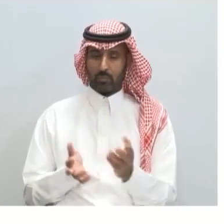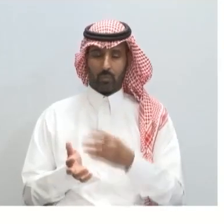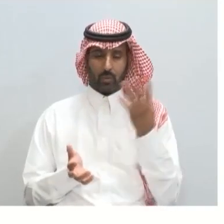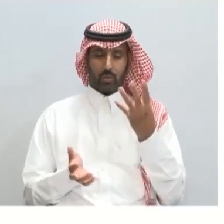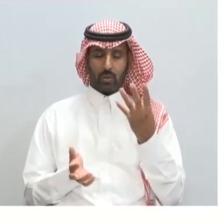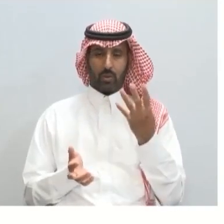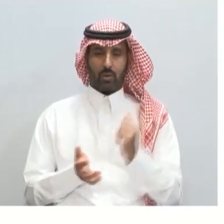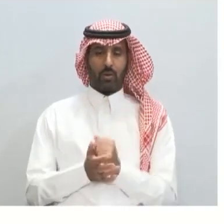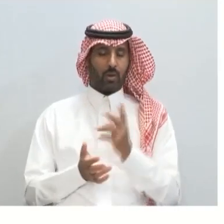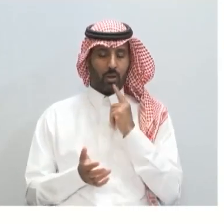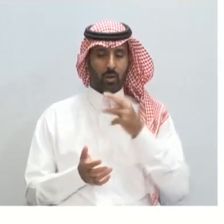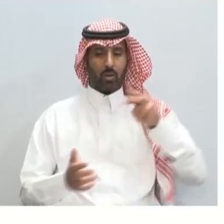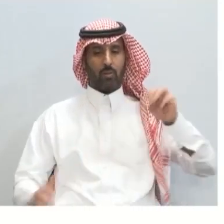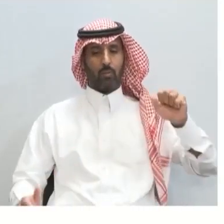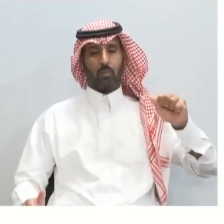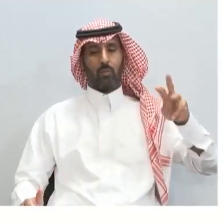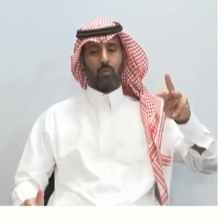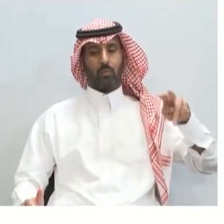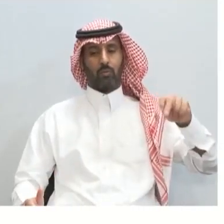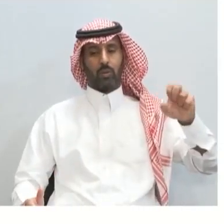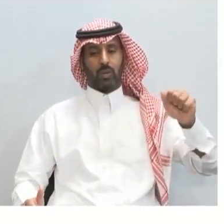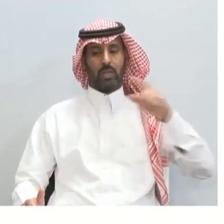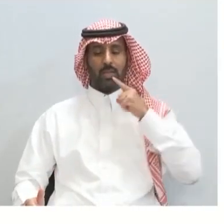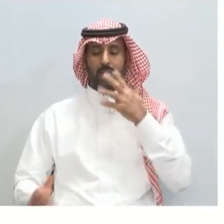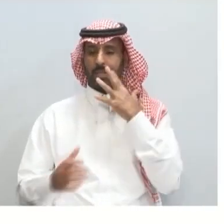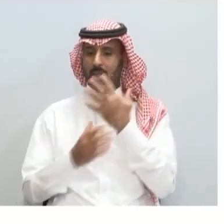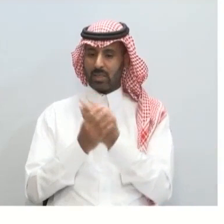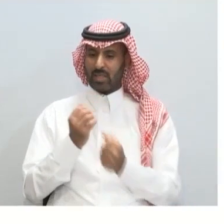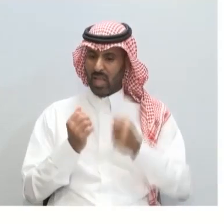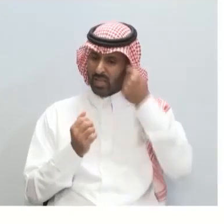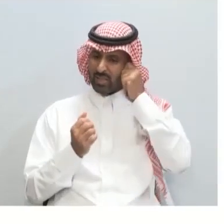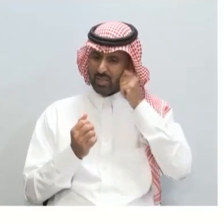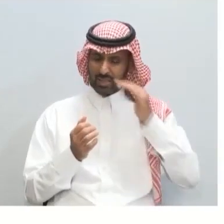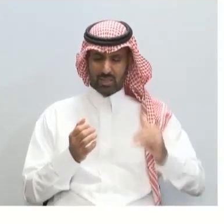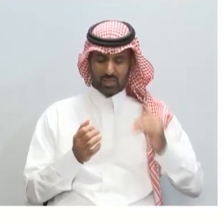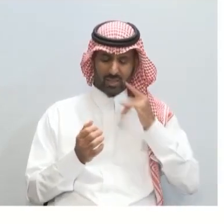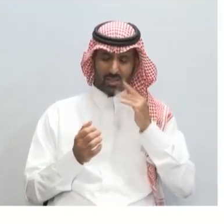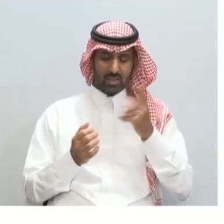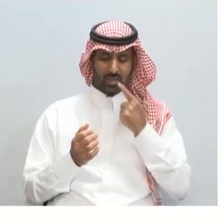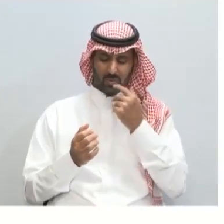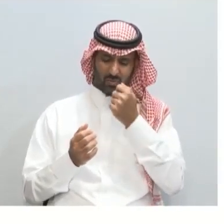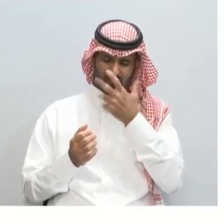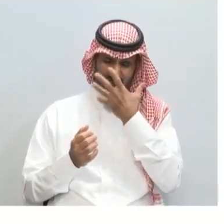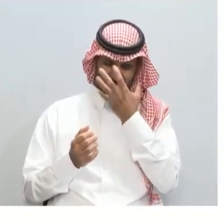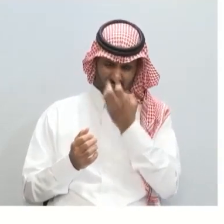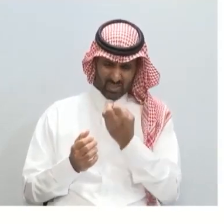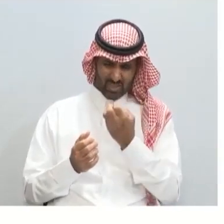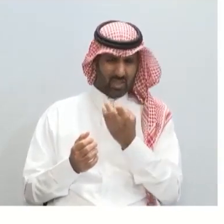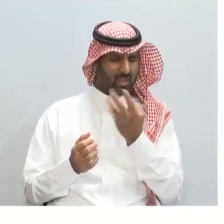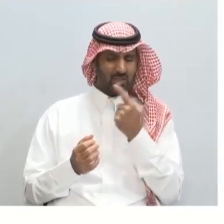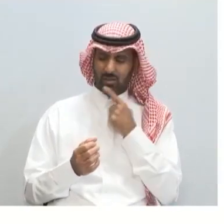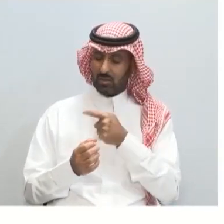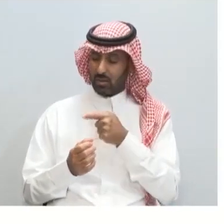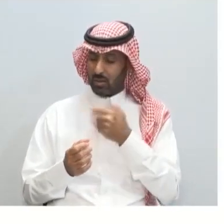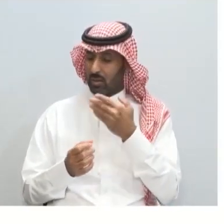four uh Mona's teenage daughter has seemed un has seemed unhappy late but won't talk